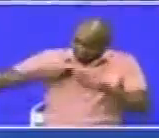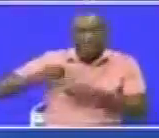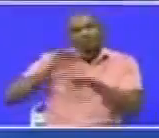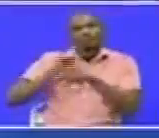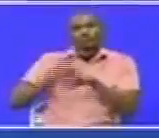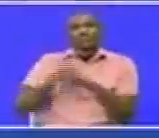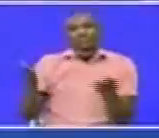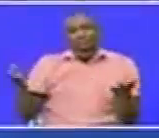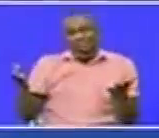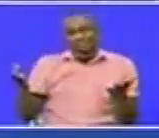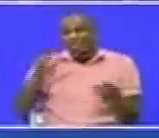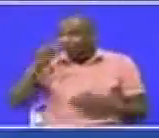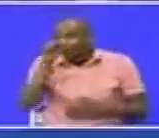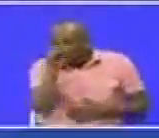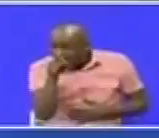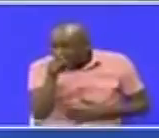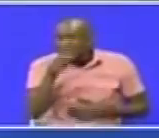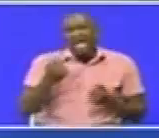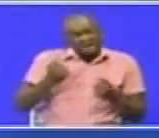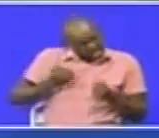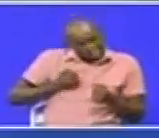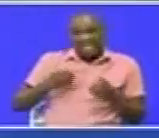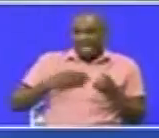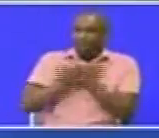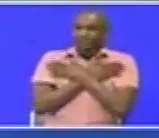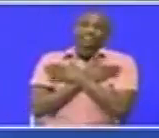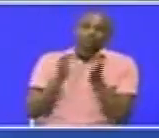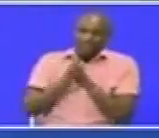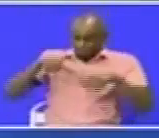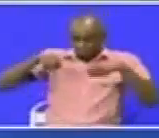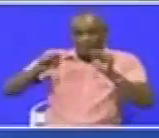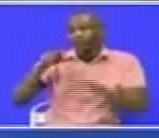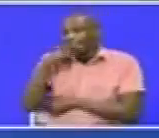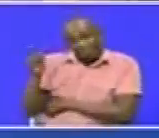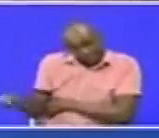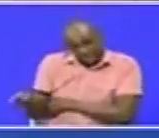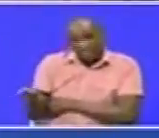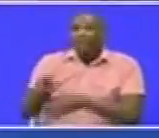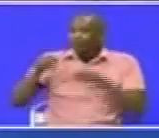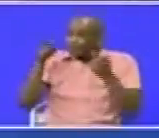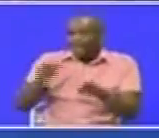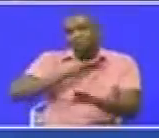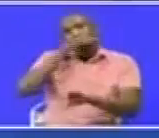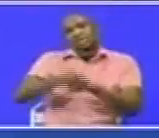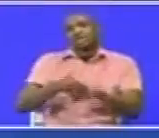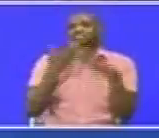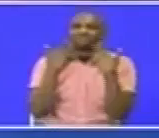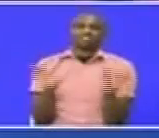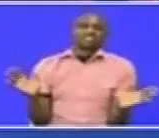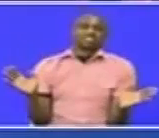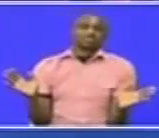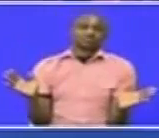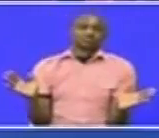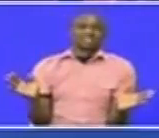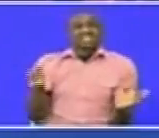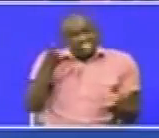In such instances, the girls form relationship with boda-boda riders and fellow students, causing early pregnancies.